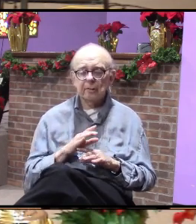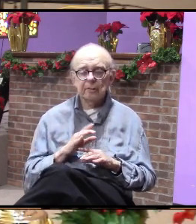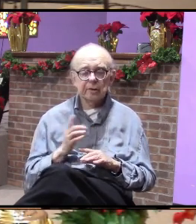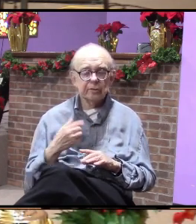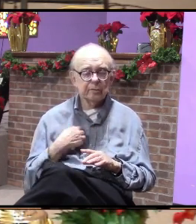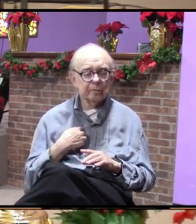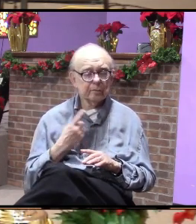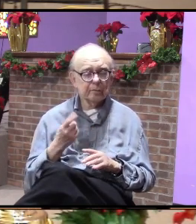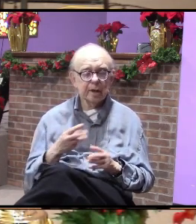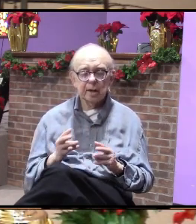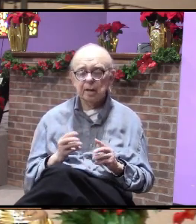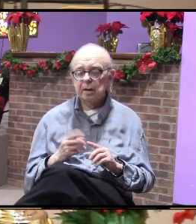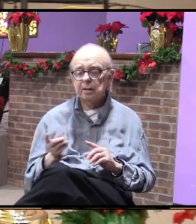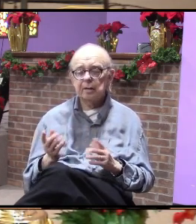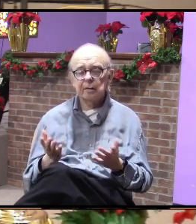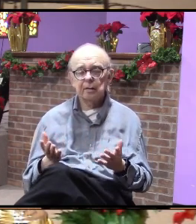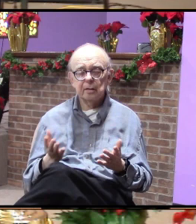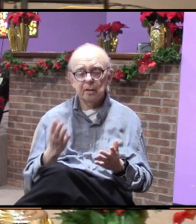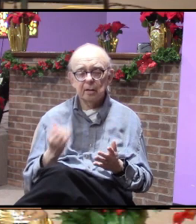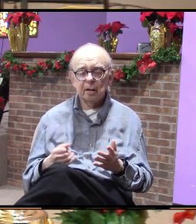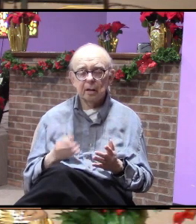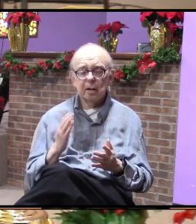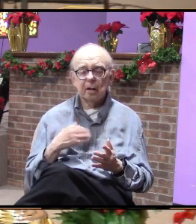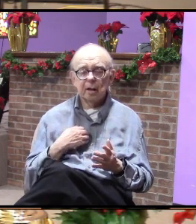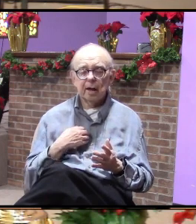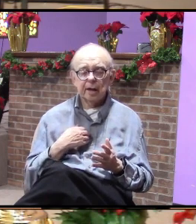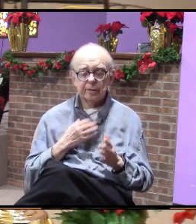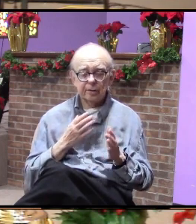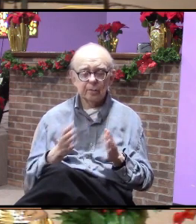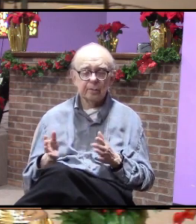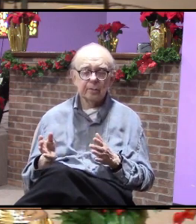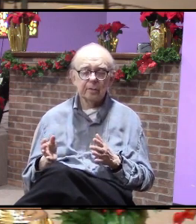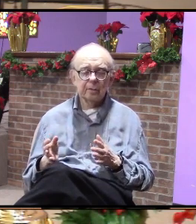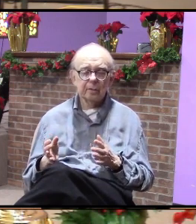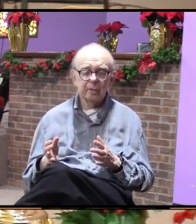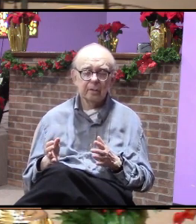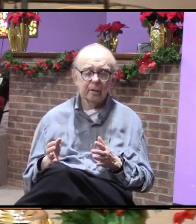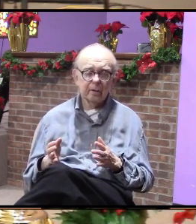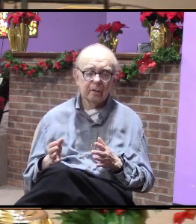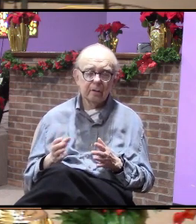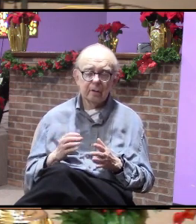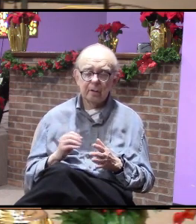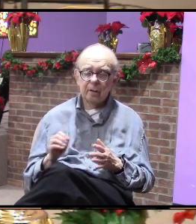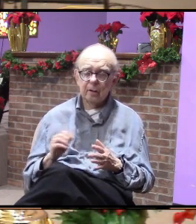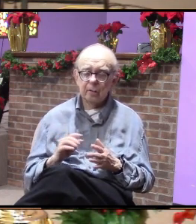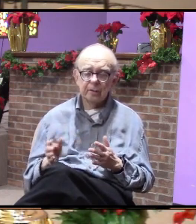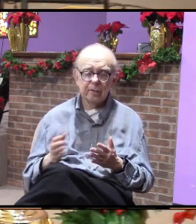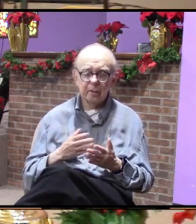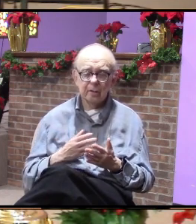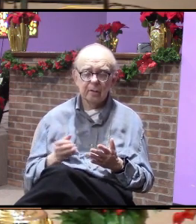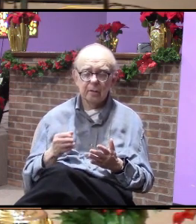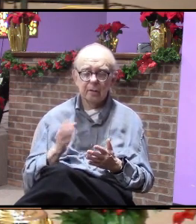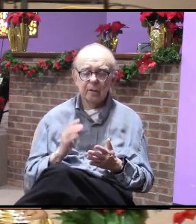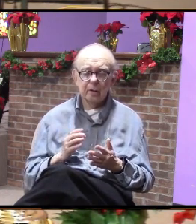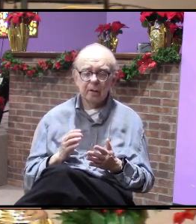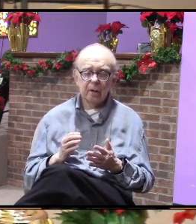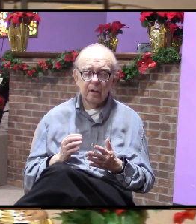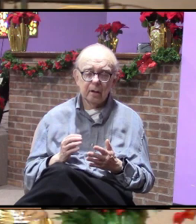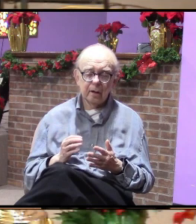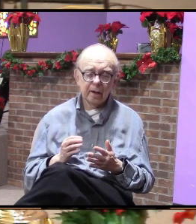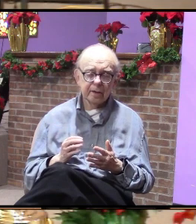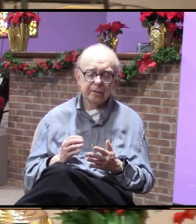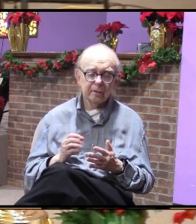another. Because God has an order in all of this. And He's got a